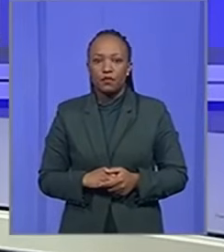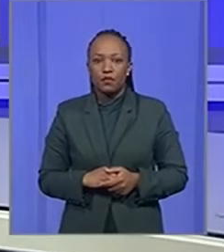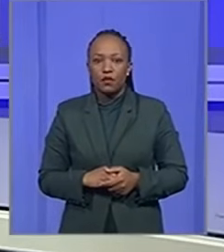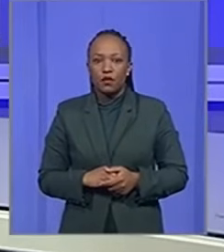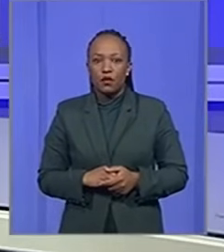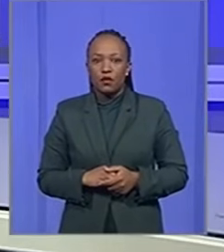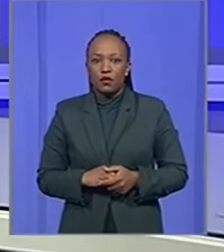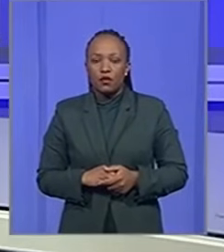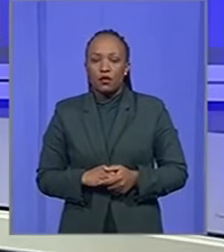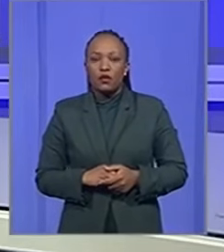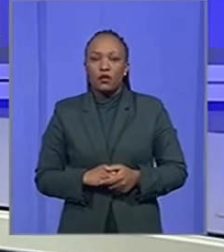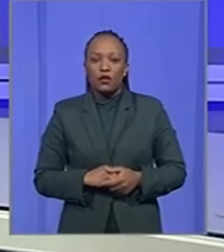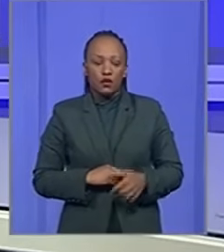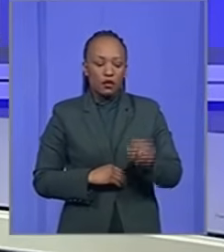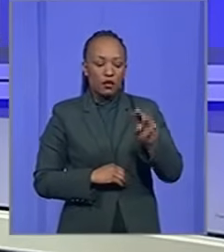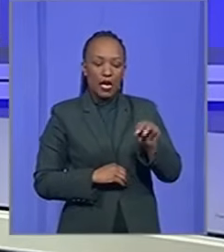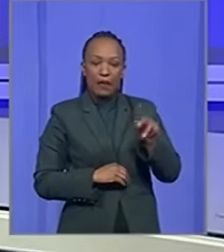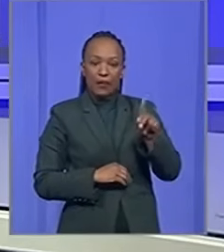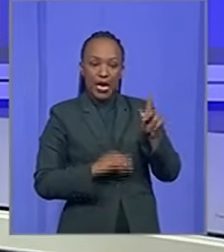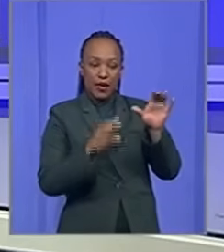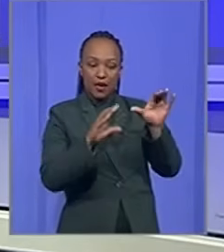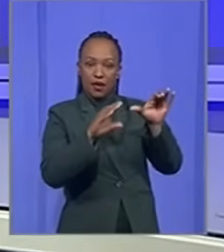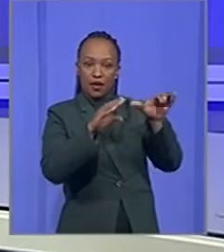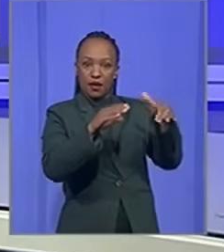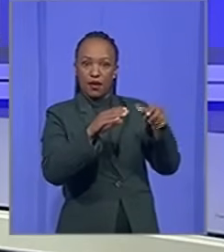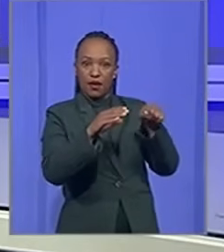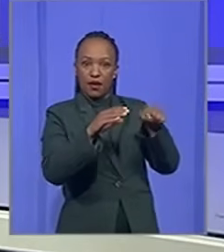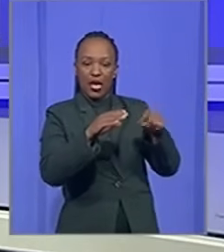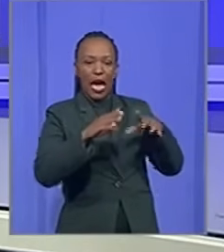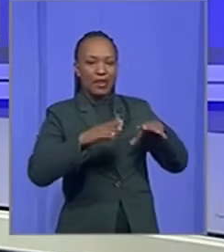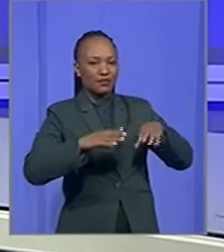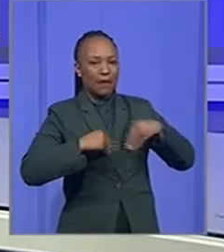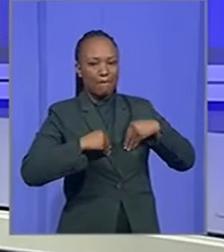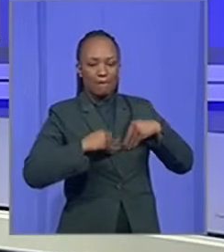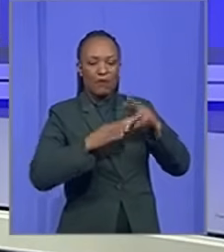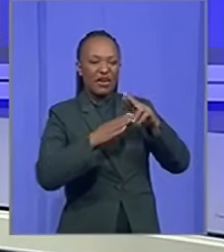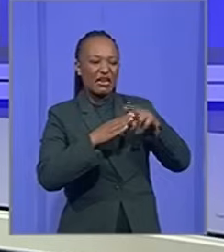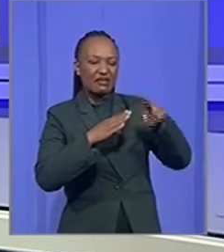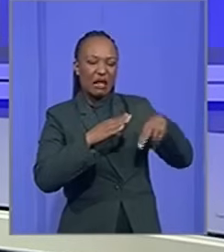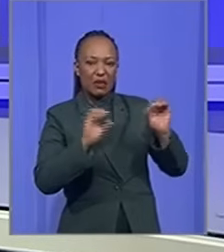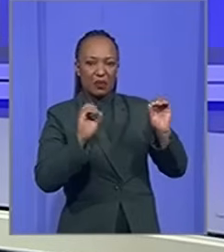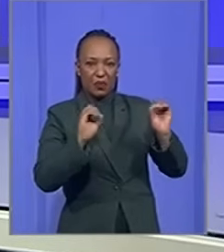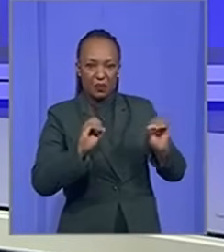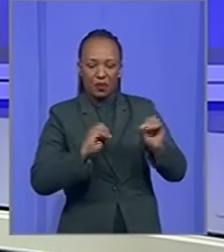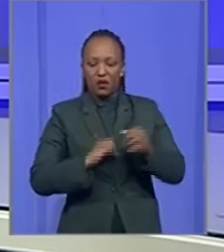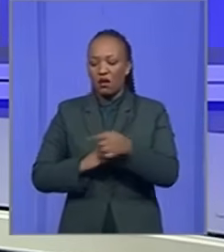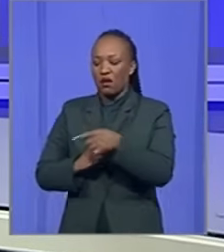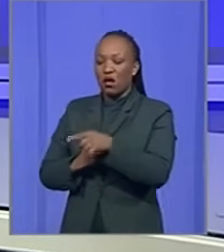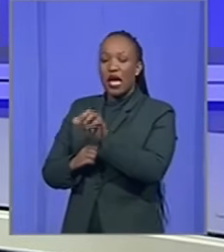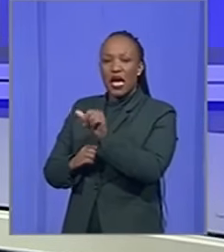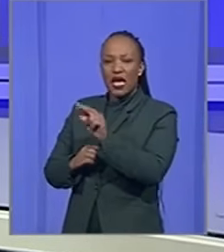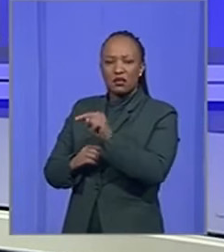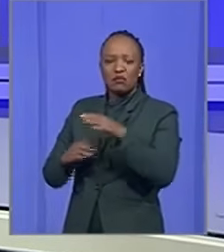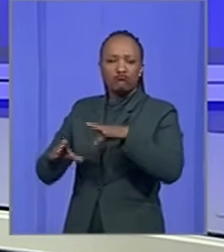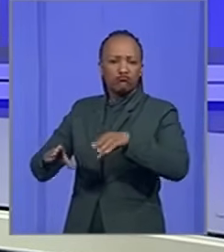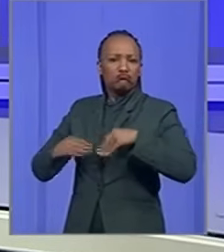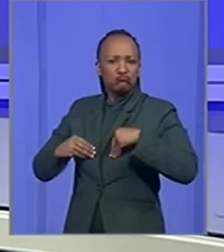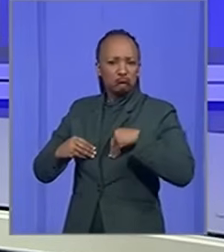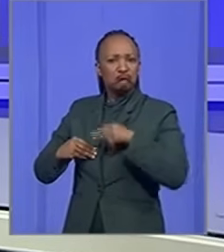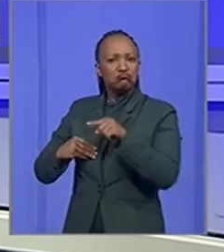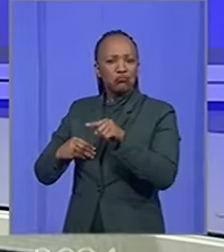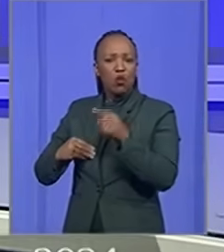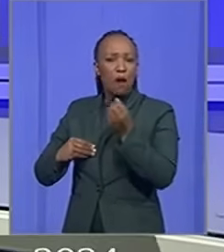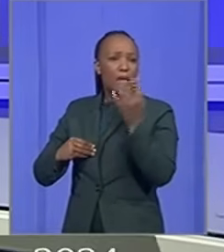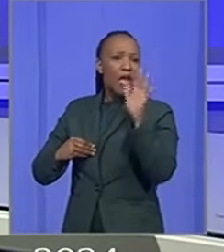Le ha mokga wa MK o sa amohela sephetho sa dikgetho tse sa tswa feta, ANC e se ananetse e leng ntho e sa tlwaelehang dinaheng tse ngata